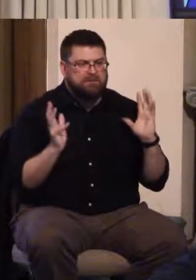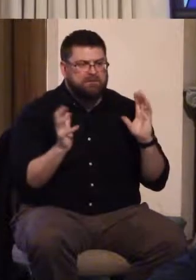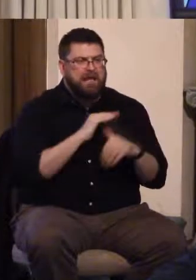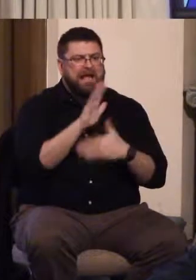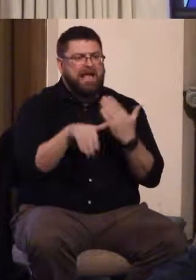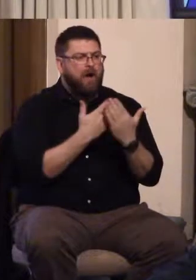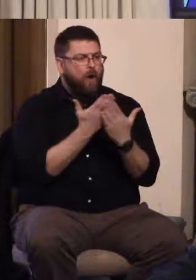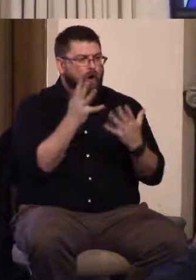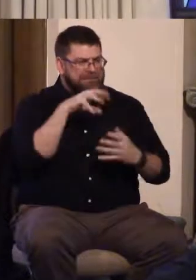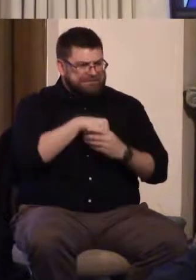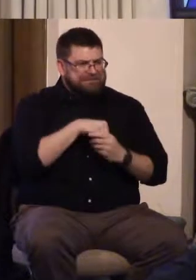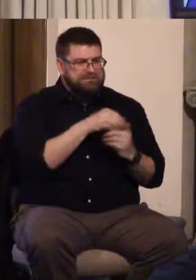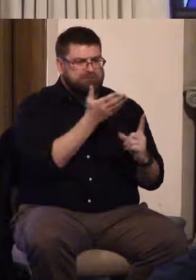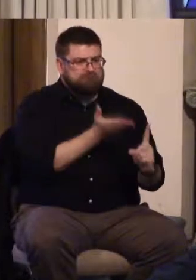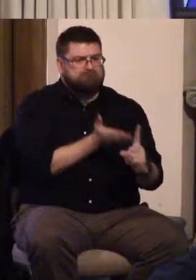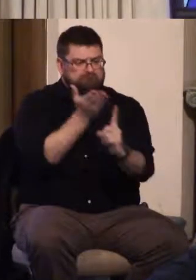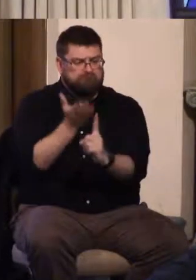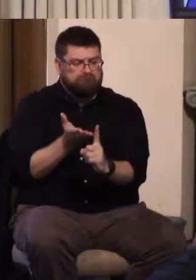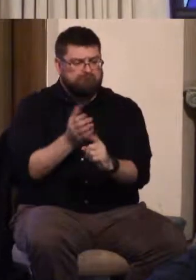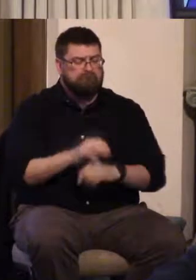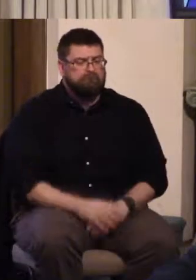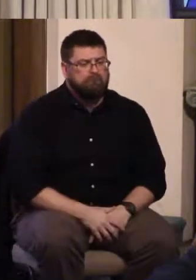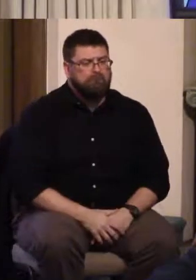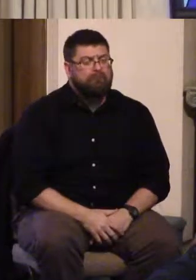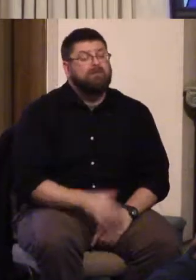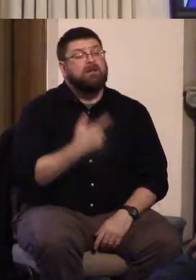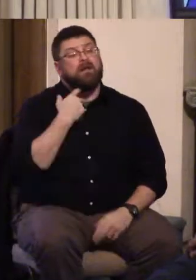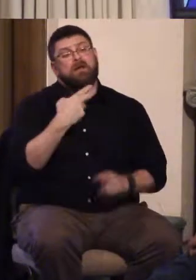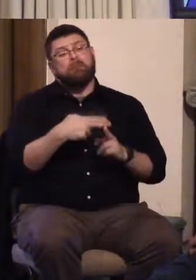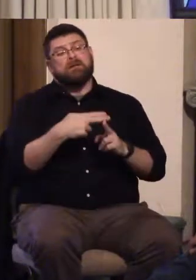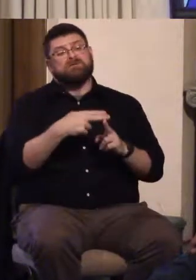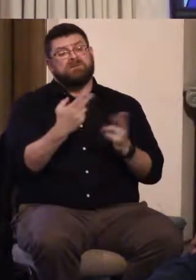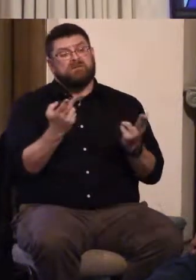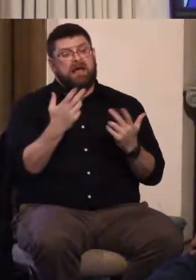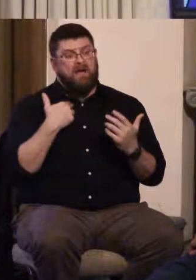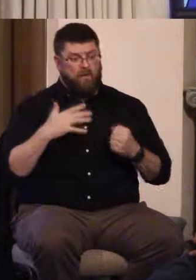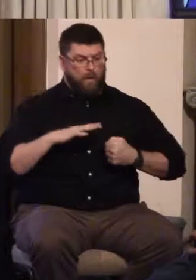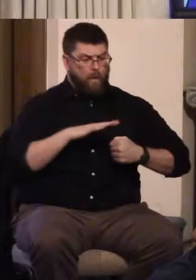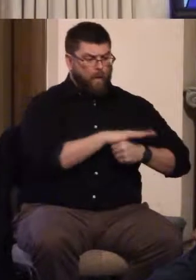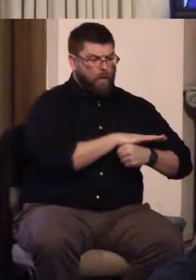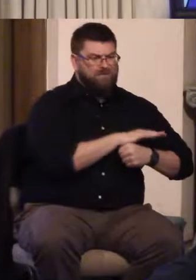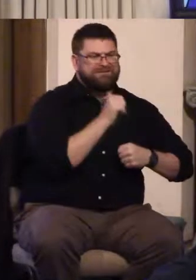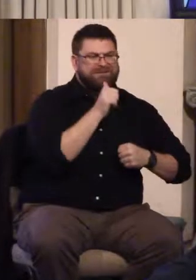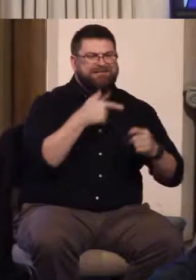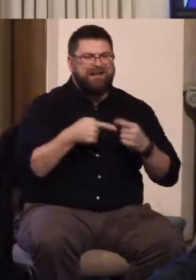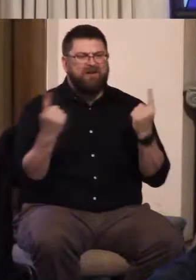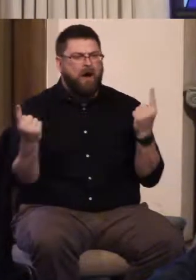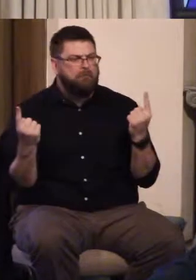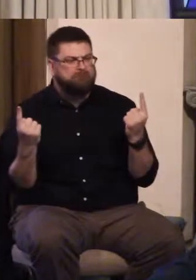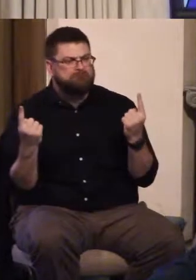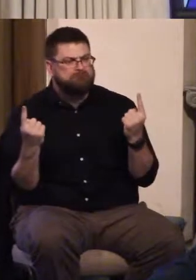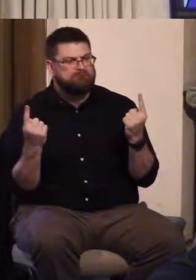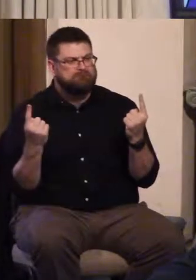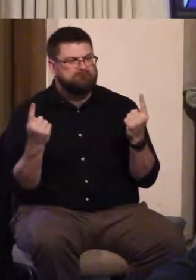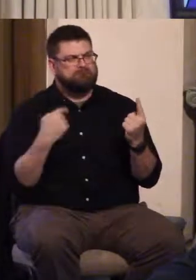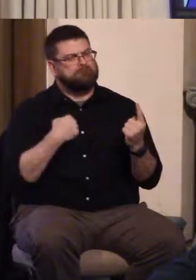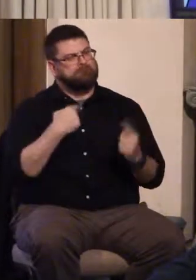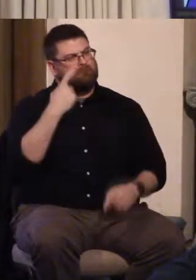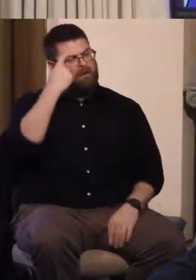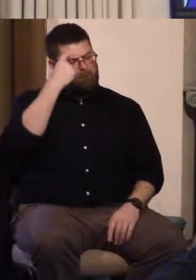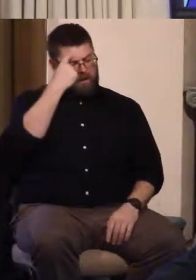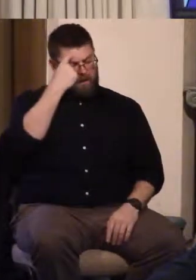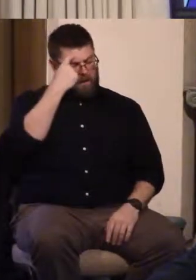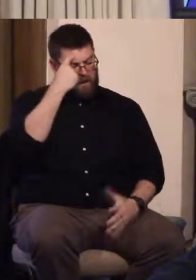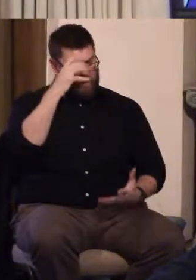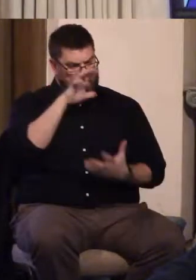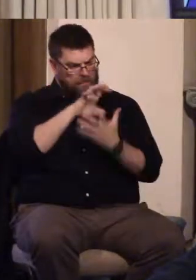then I talked about, in the second time I was here, I mentioned something about how wholeness has no opposite. You know, I had to wrap